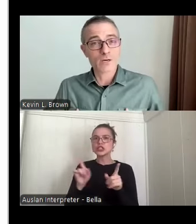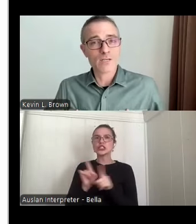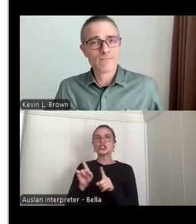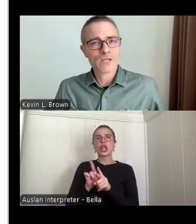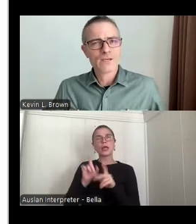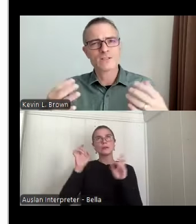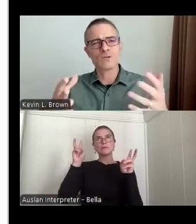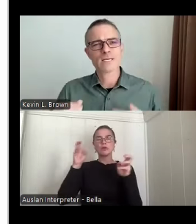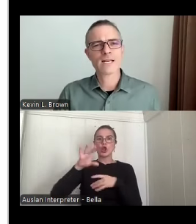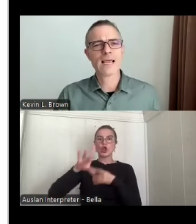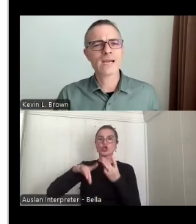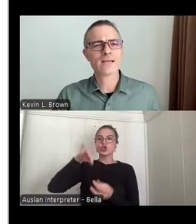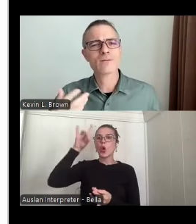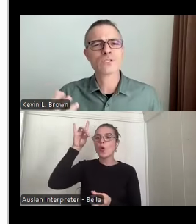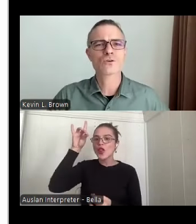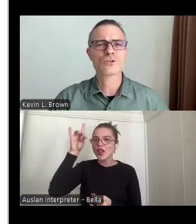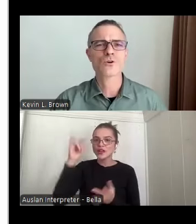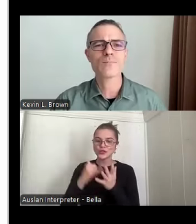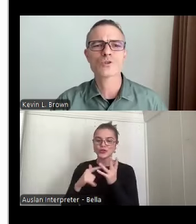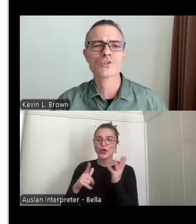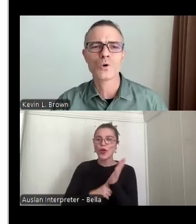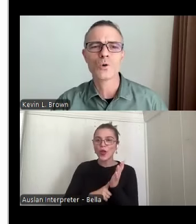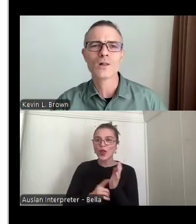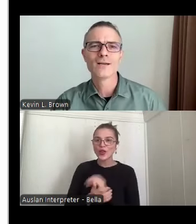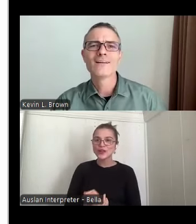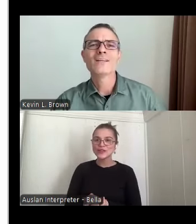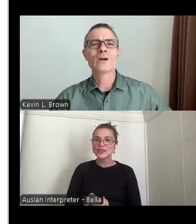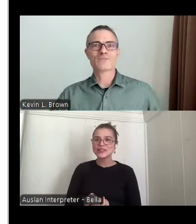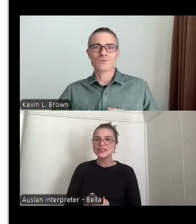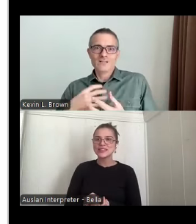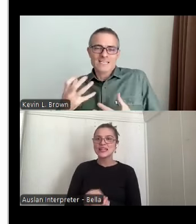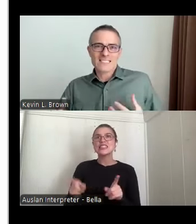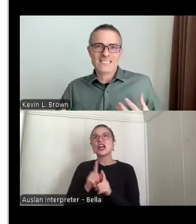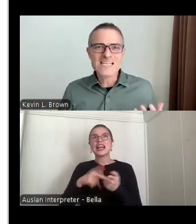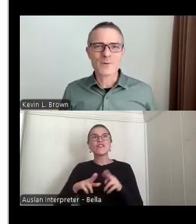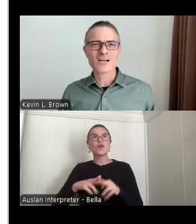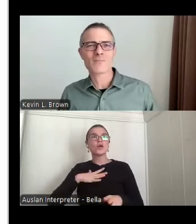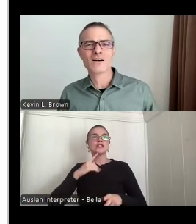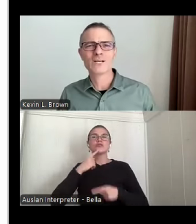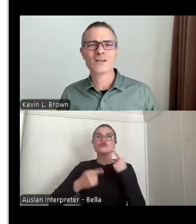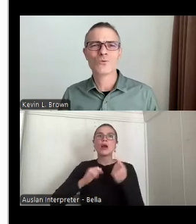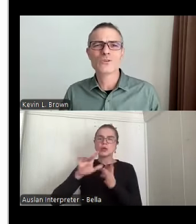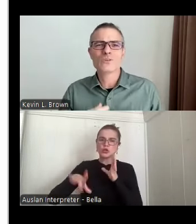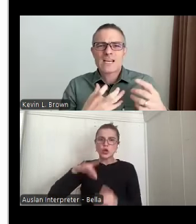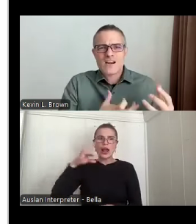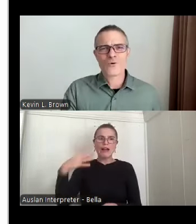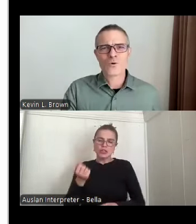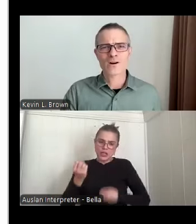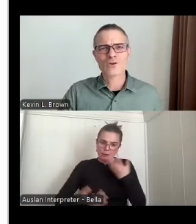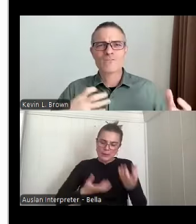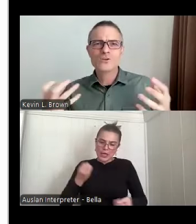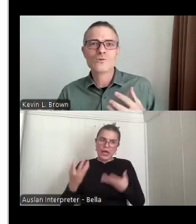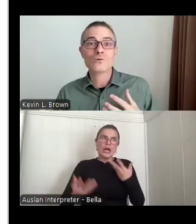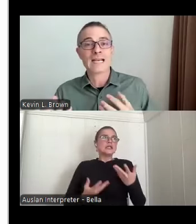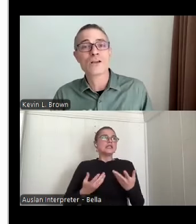of a person. If someone said, "Hey, Kim, describe your soul," you would have to really dig deep and talk about, what you stand for